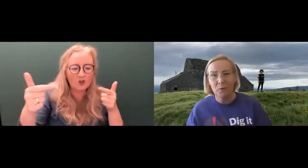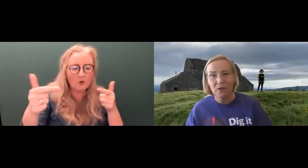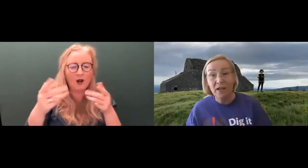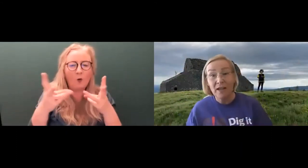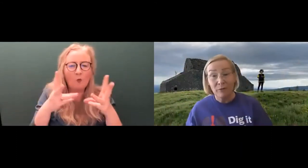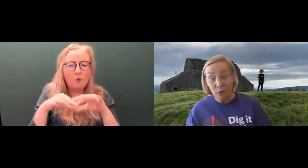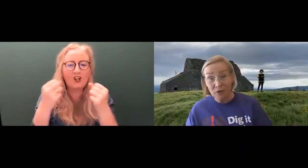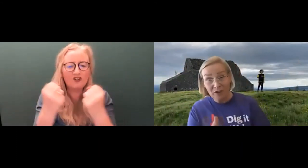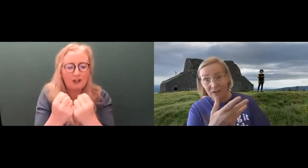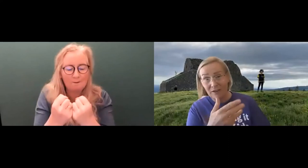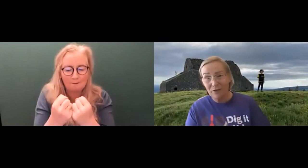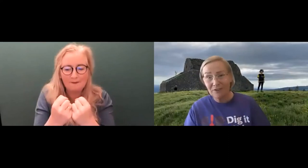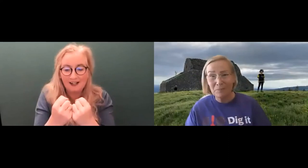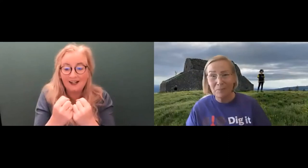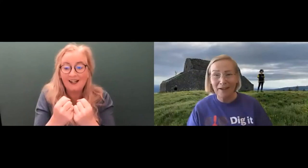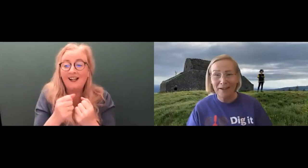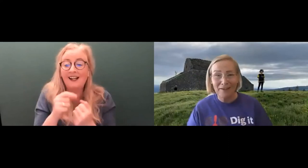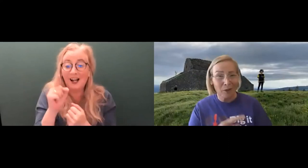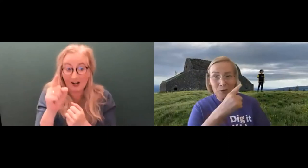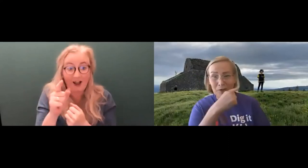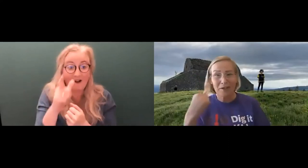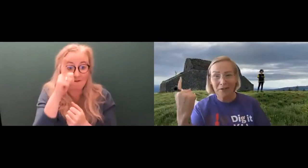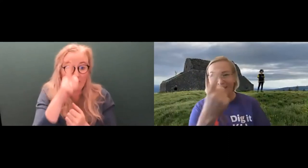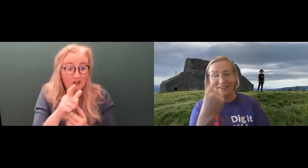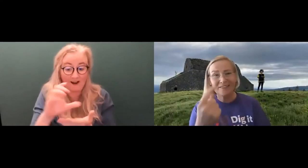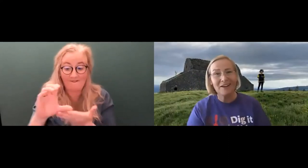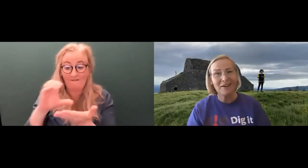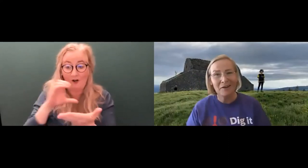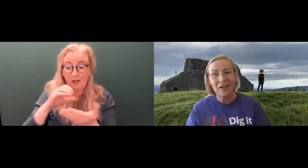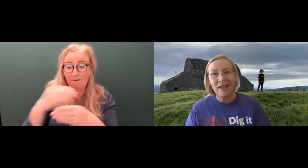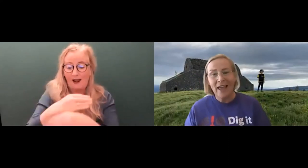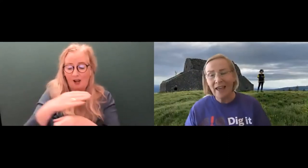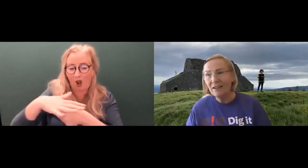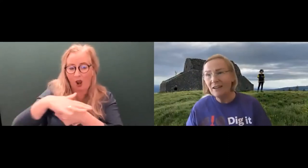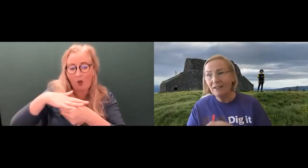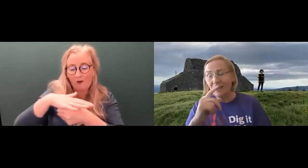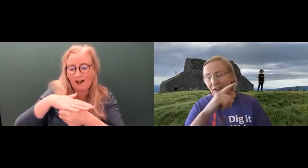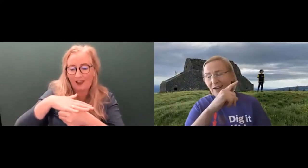of a better word. Fortunately, funded by the local area in Tala.